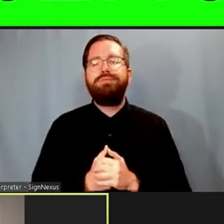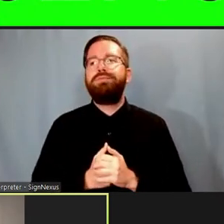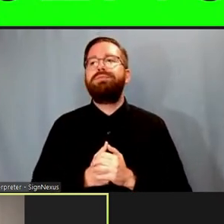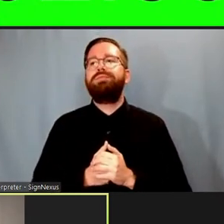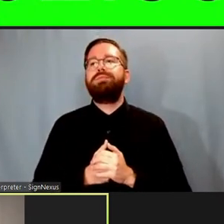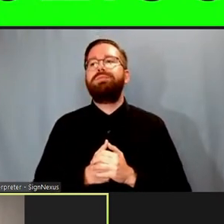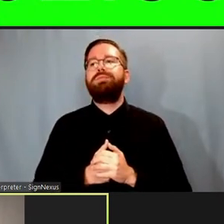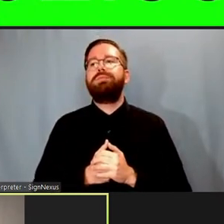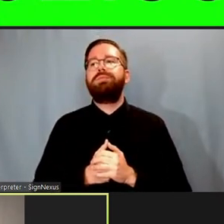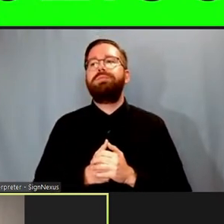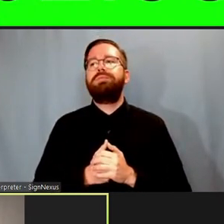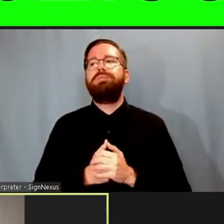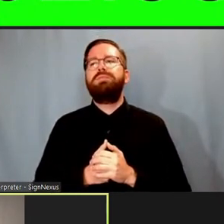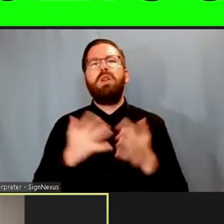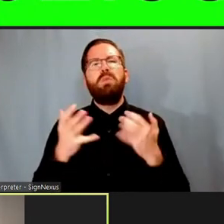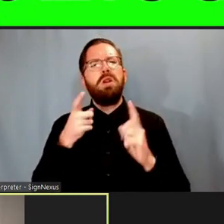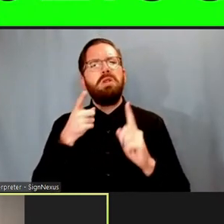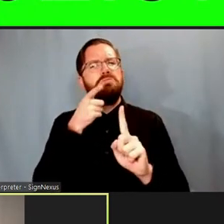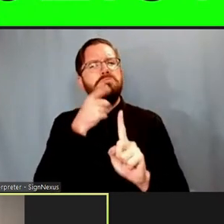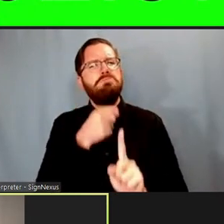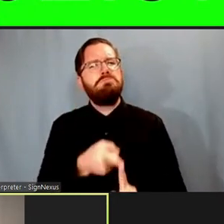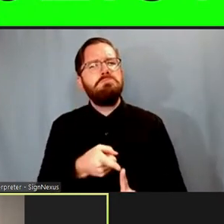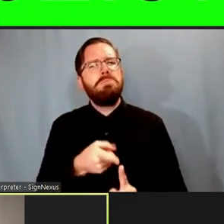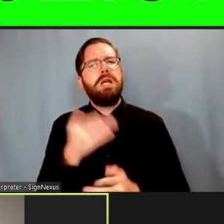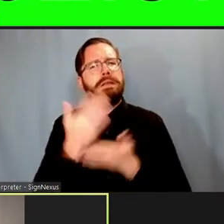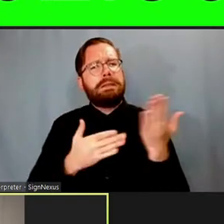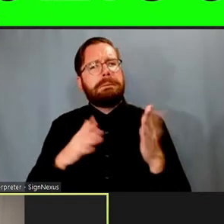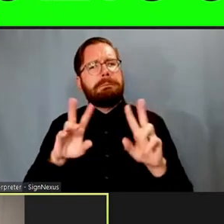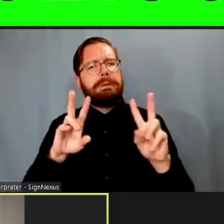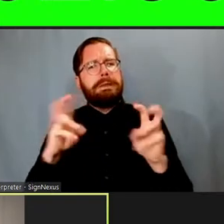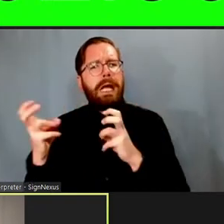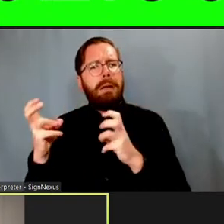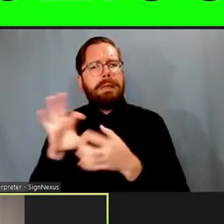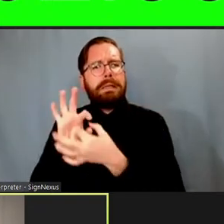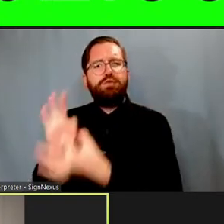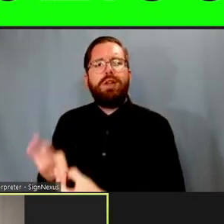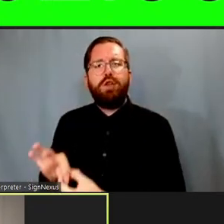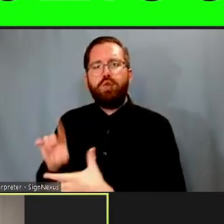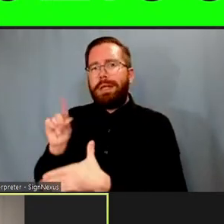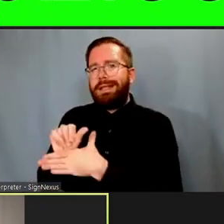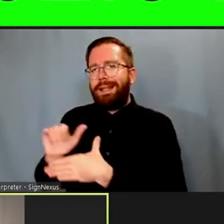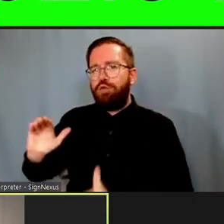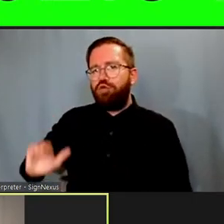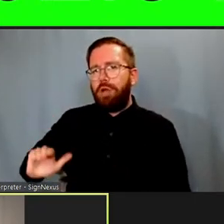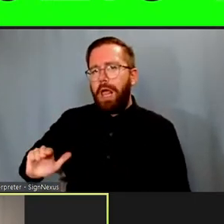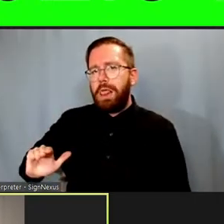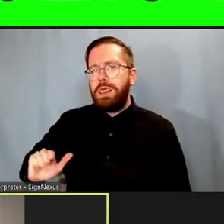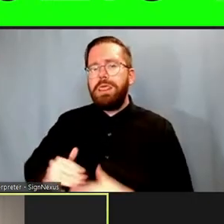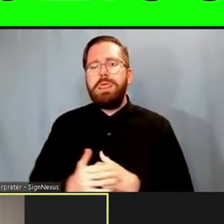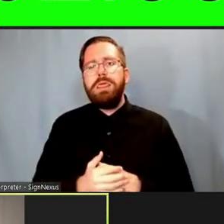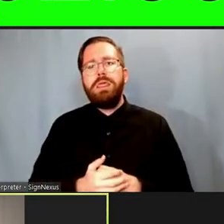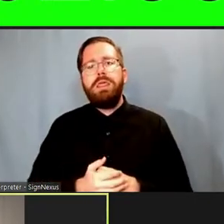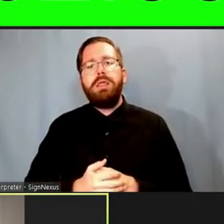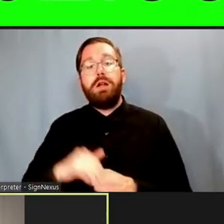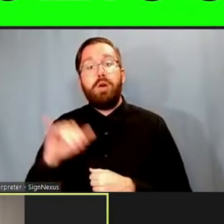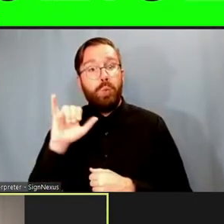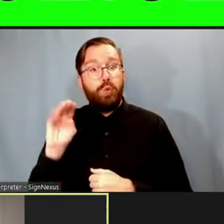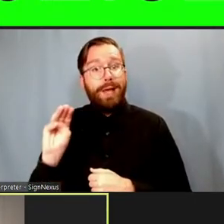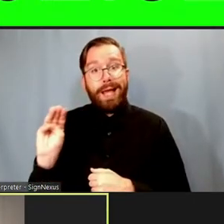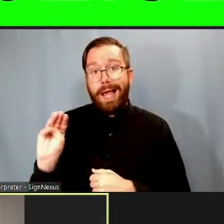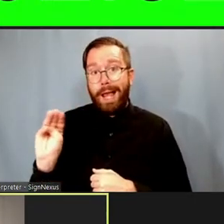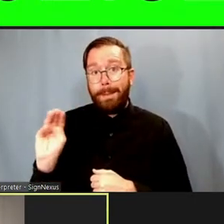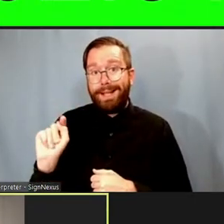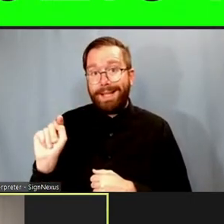certain topics about having a disabled child and with the mta not